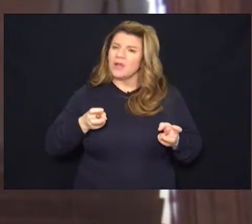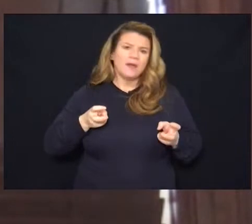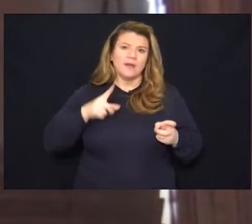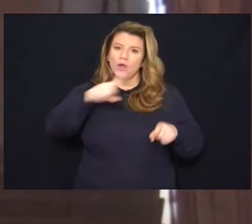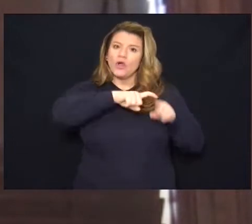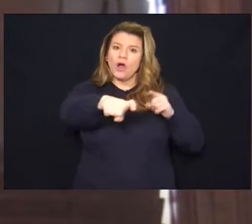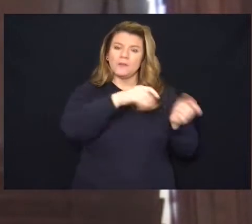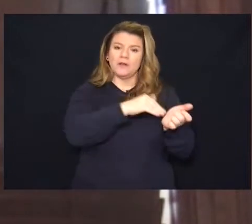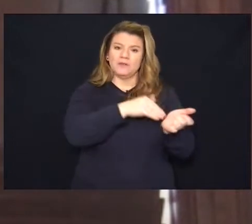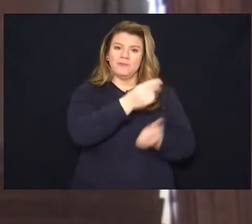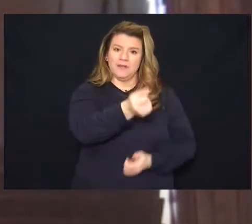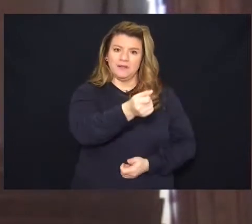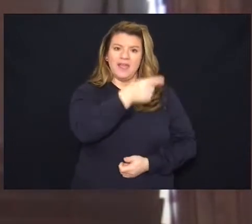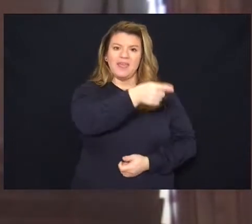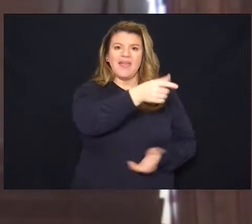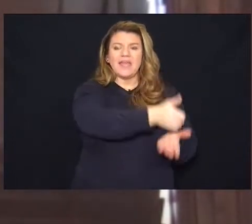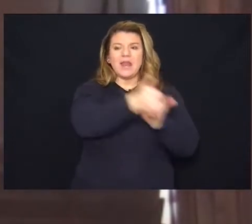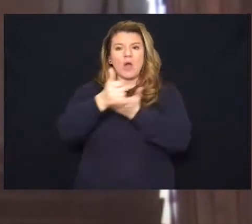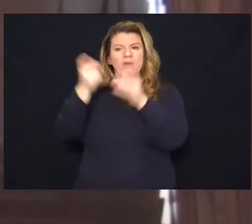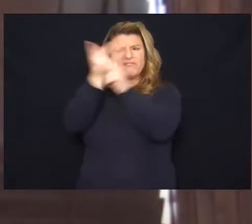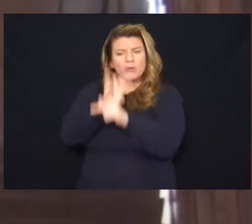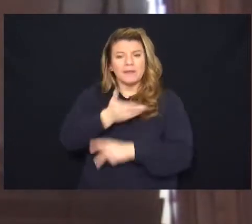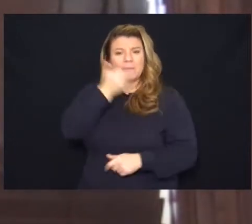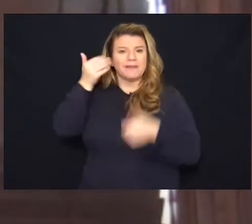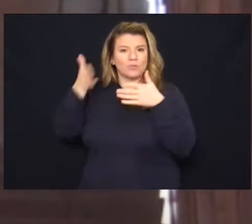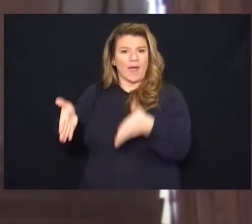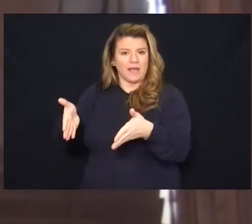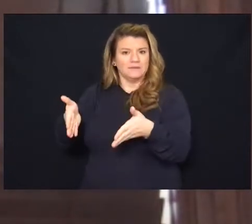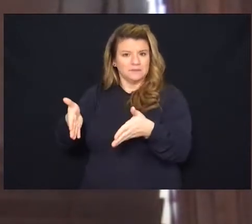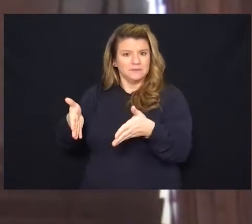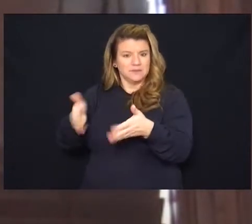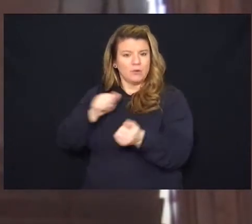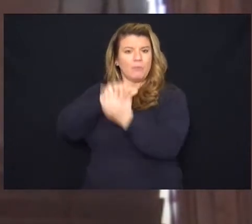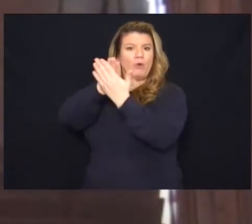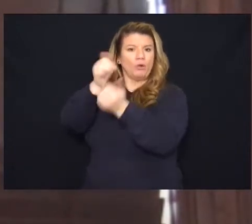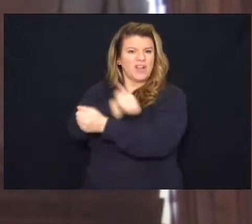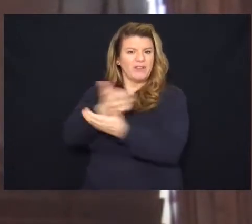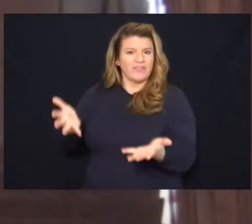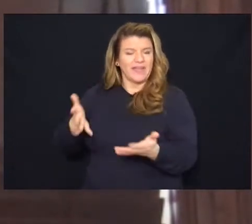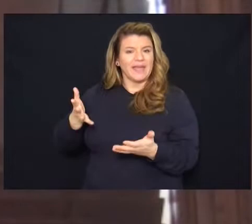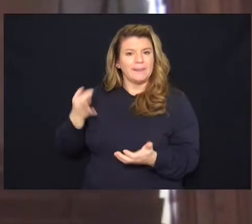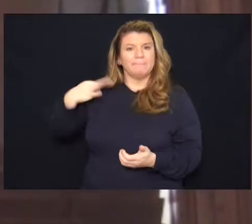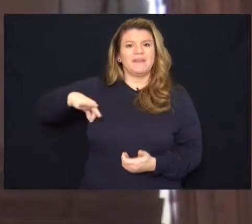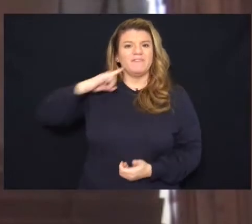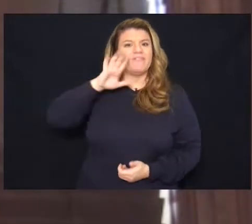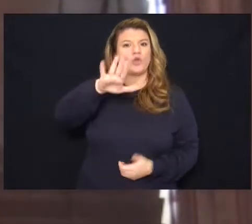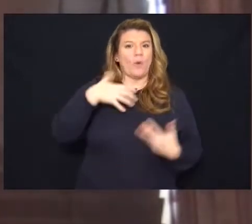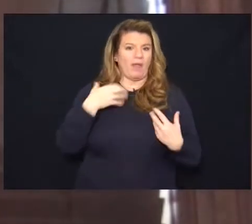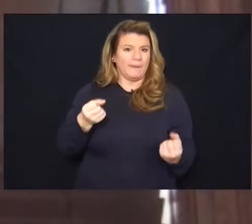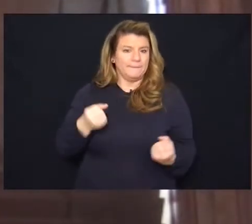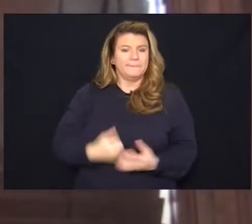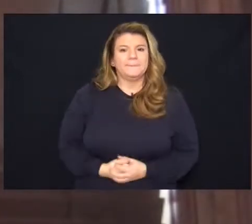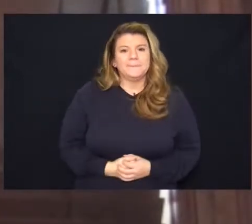your physician so that they can help you work through that issue in the most beneficial way for your health. Thank